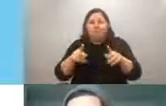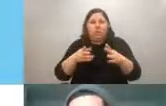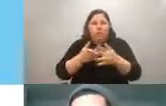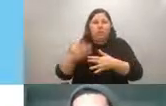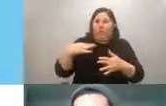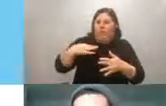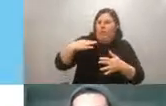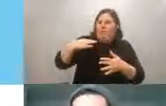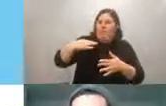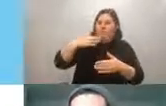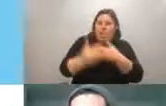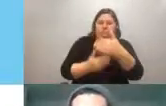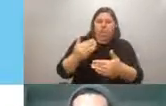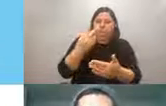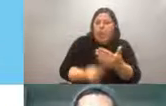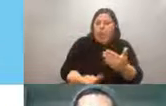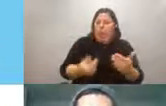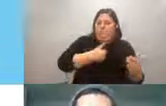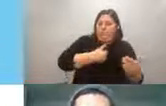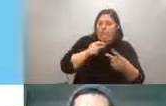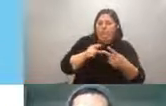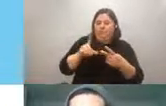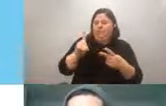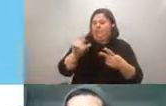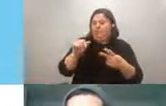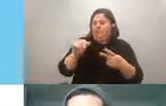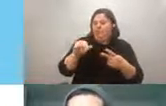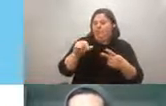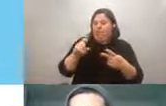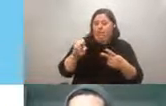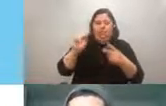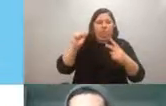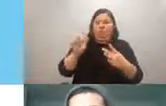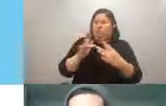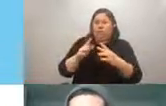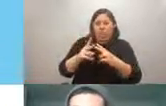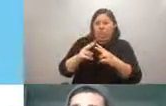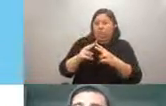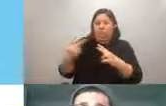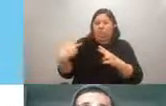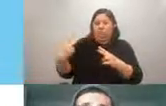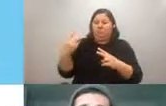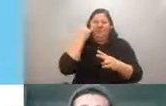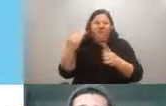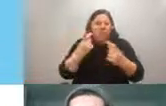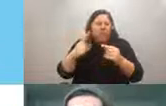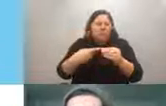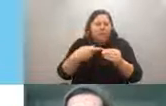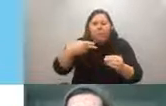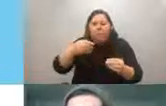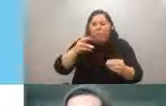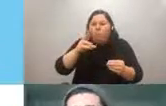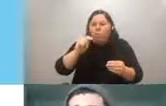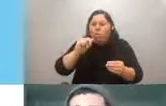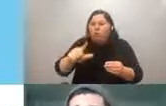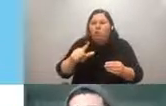processes uh both danielle and i are folks you could reach out to if you have any questions about the portal you can reach out to me specifically if